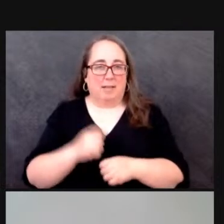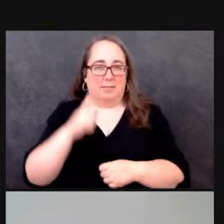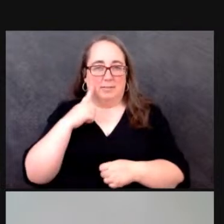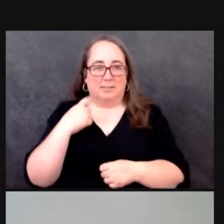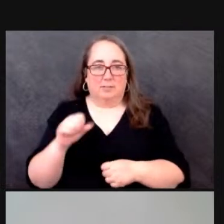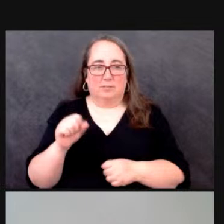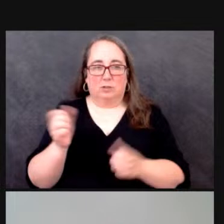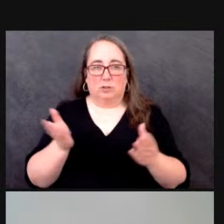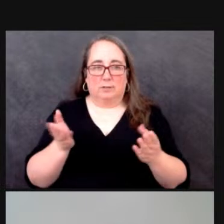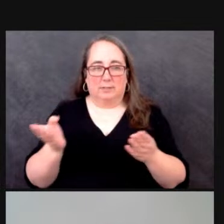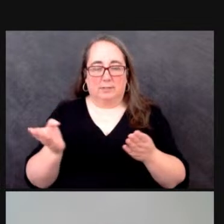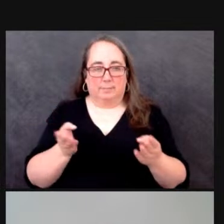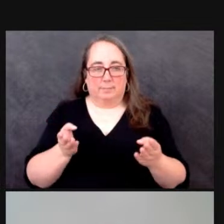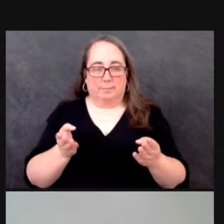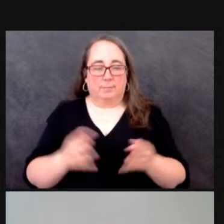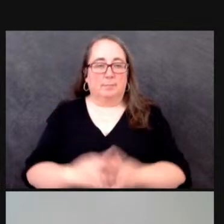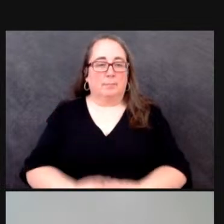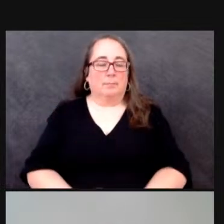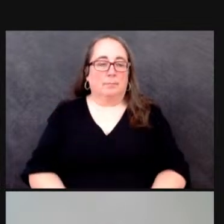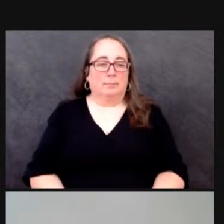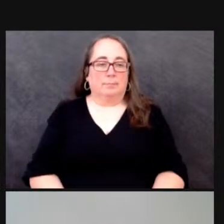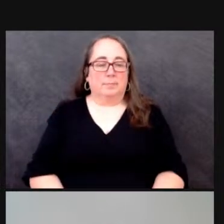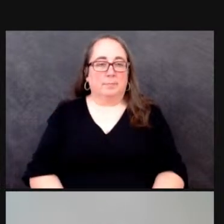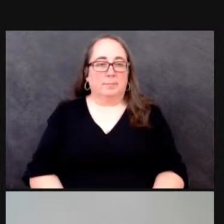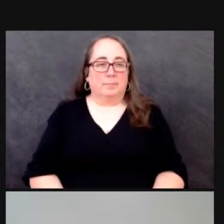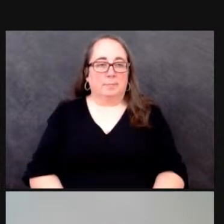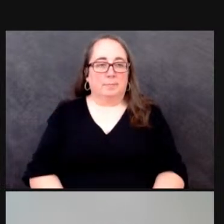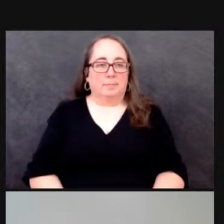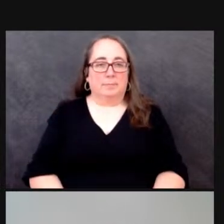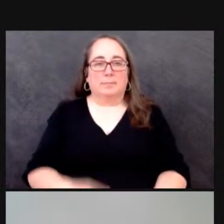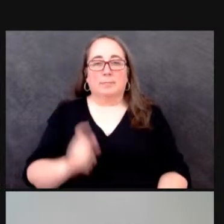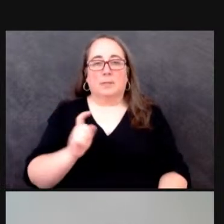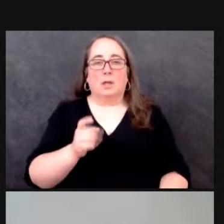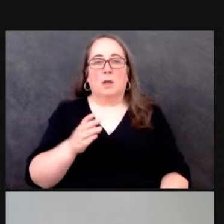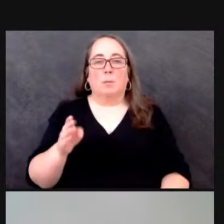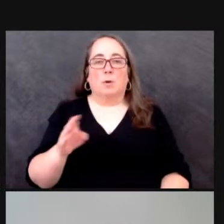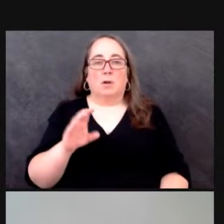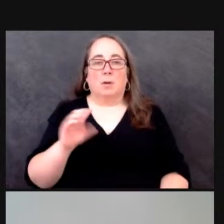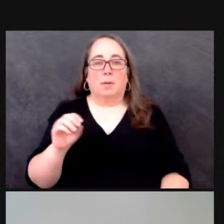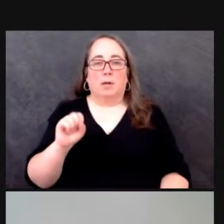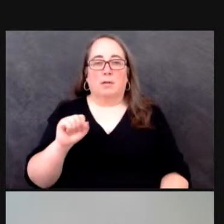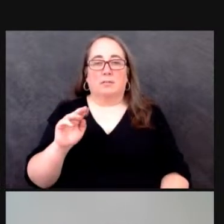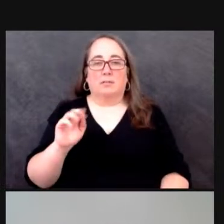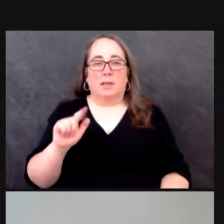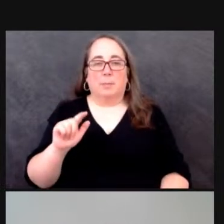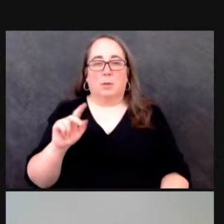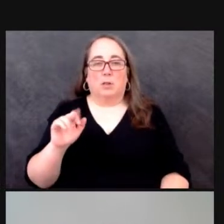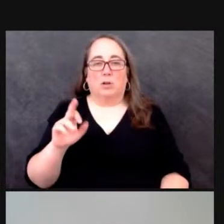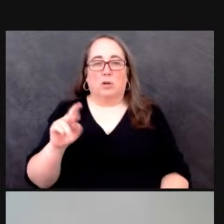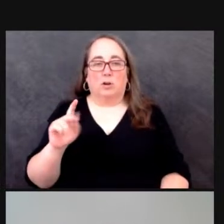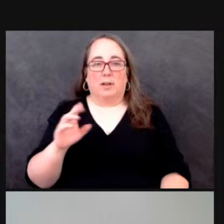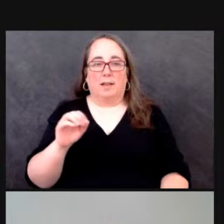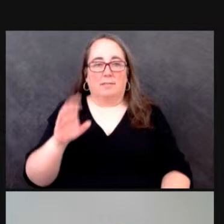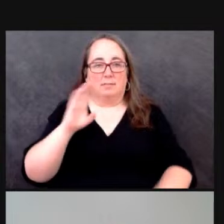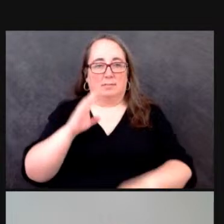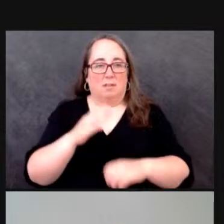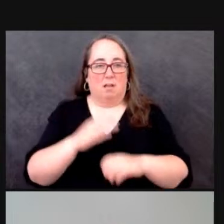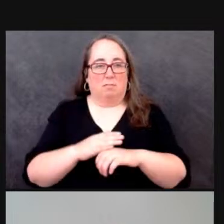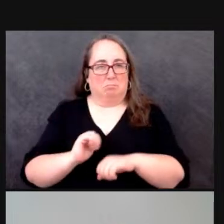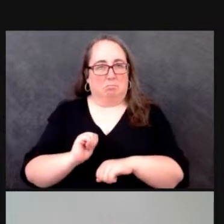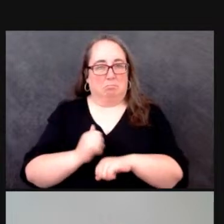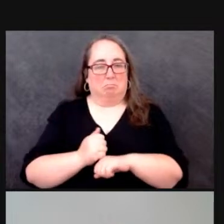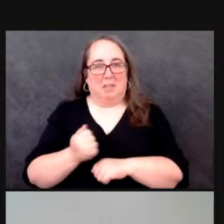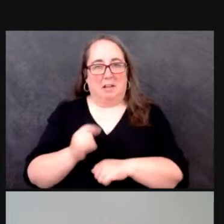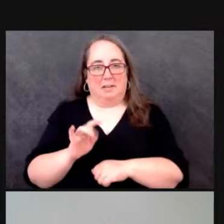service was awarded to Baltimore firm Samuel Kirk and Sons, founded in 1815.